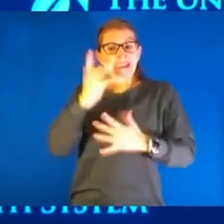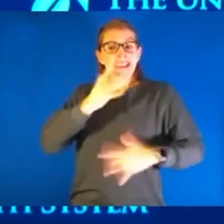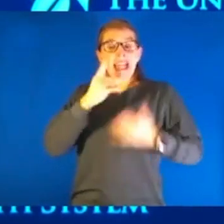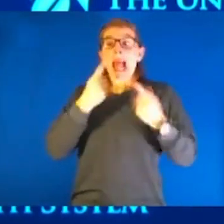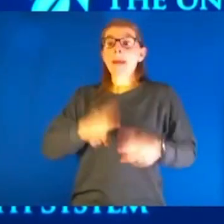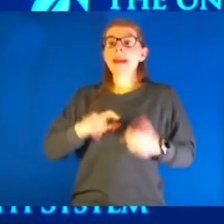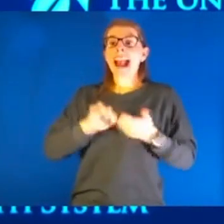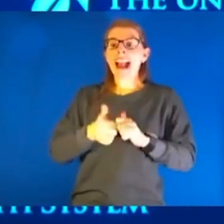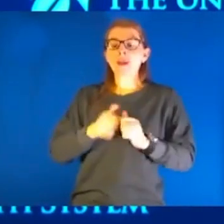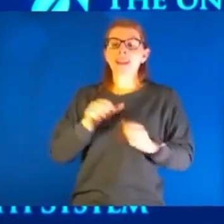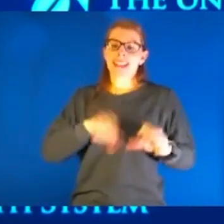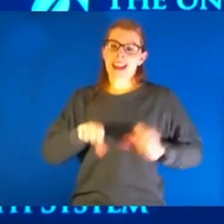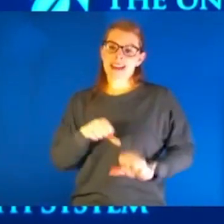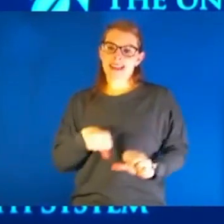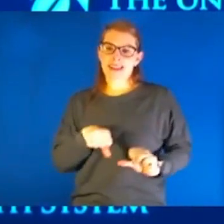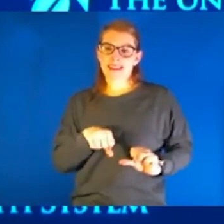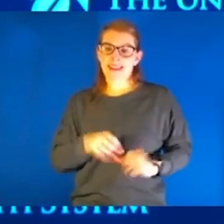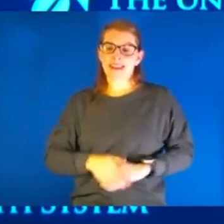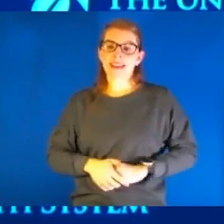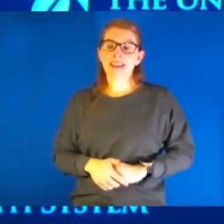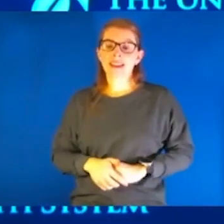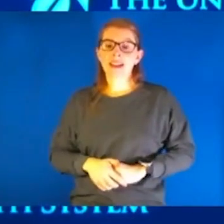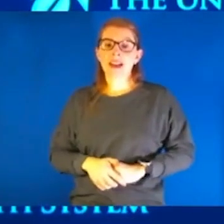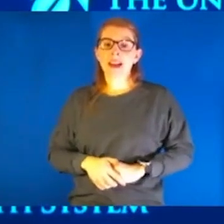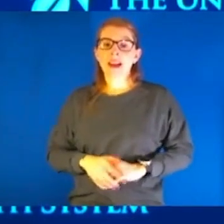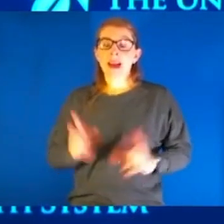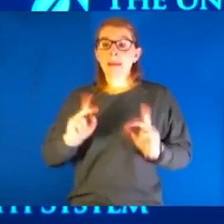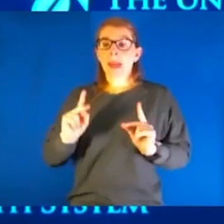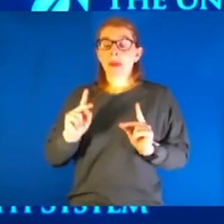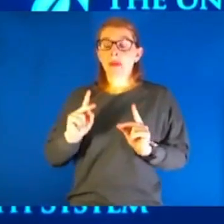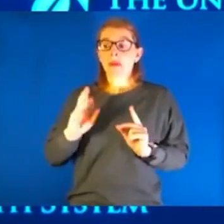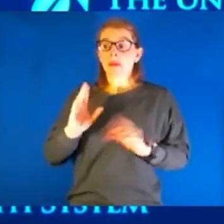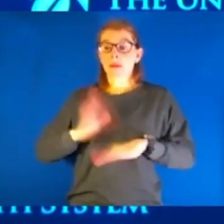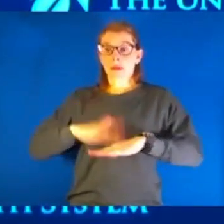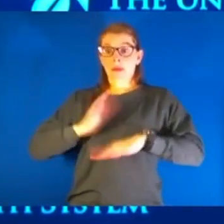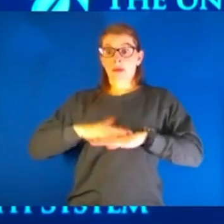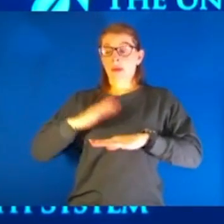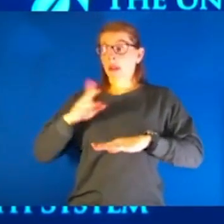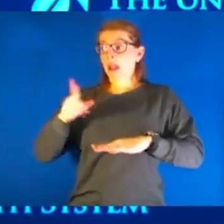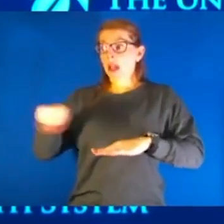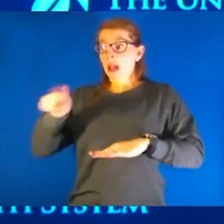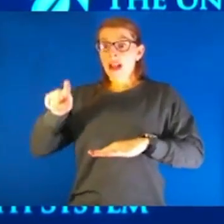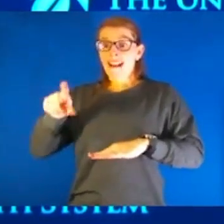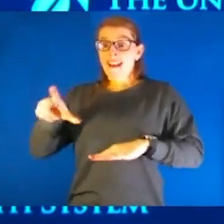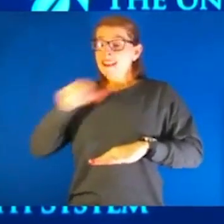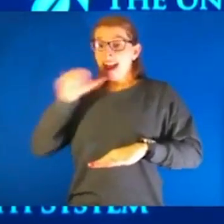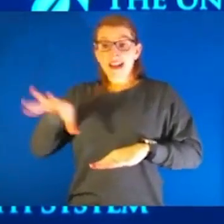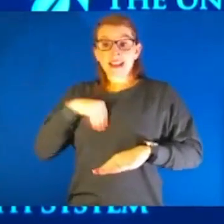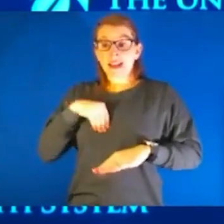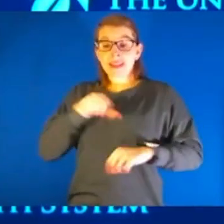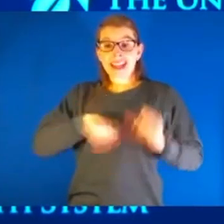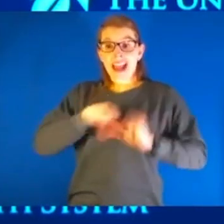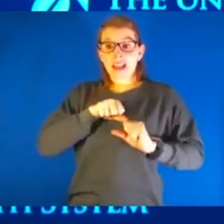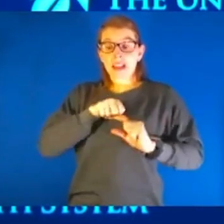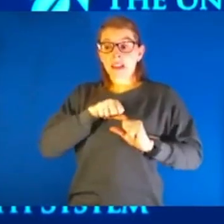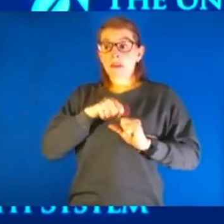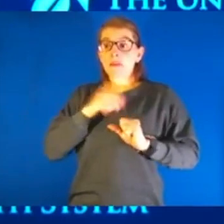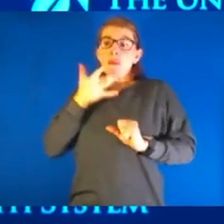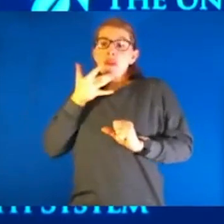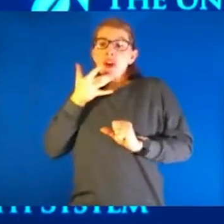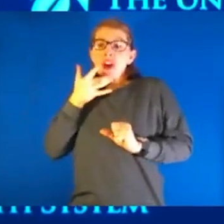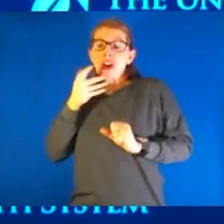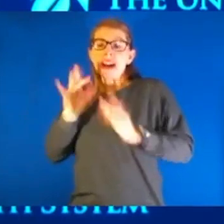science. And what I think alarms all of us is that the refusal to accept science in favor of internet rumors